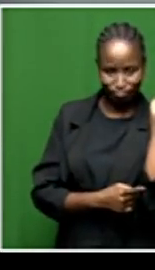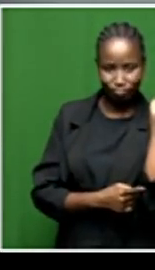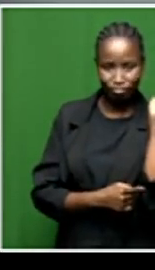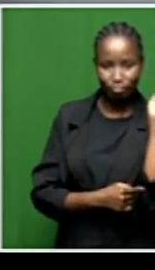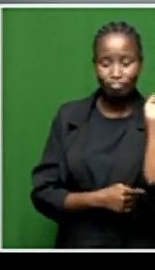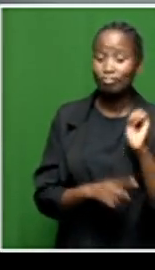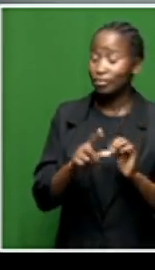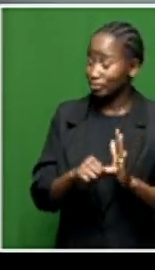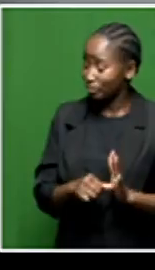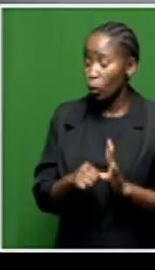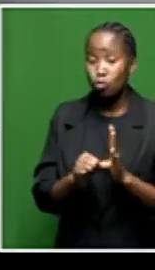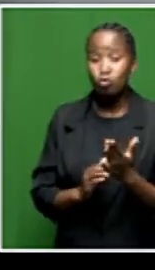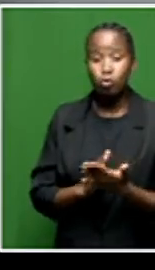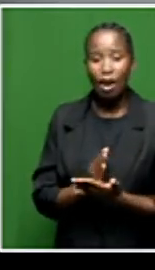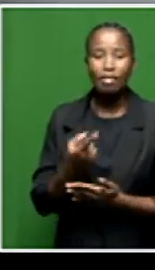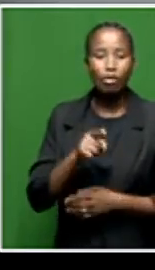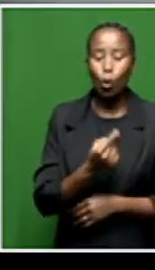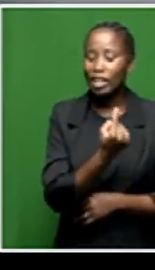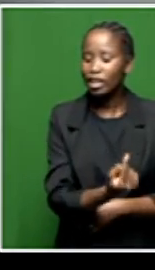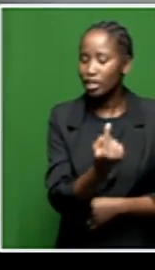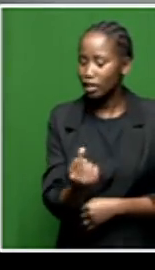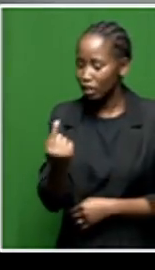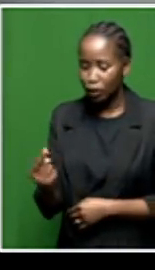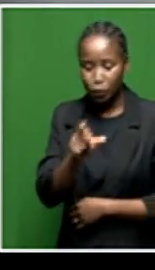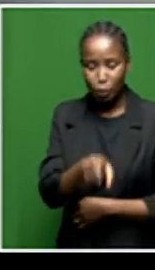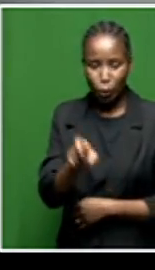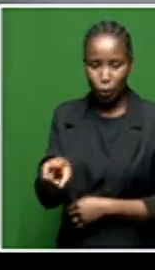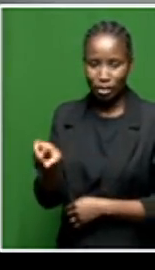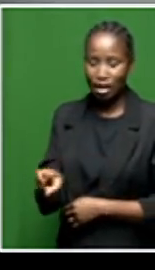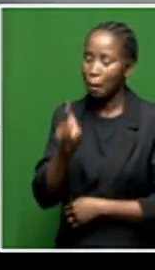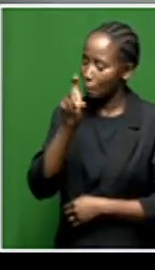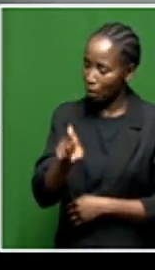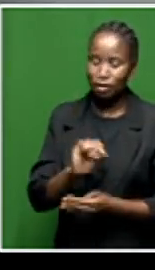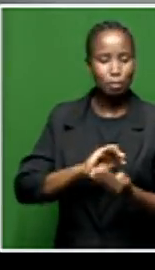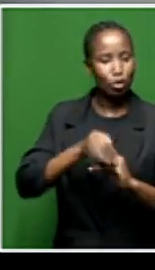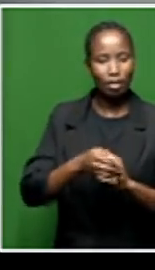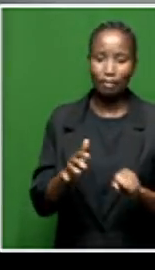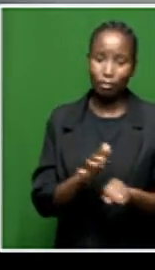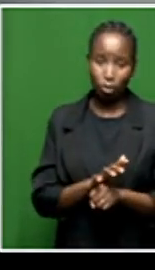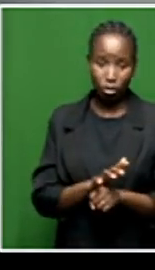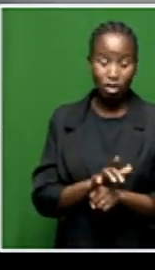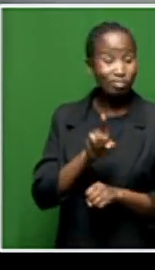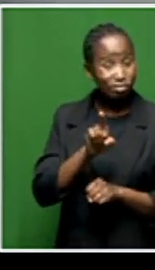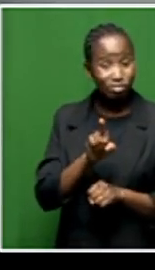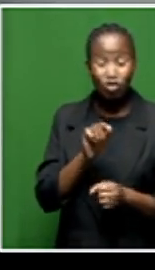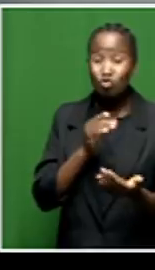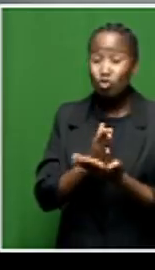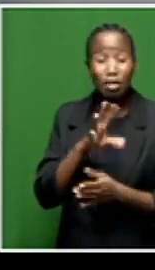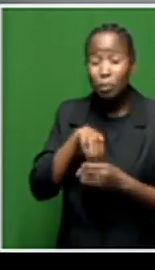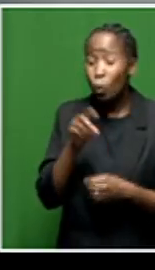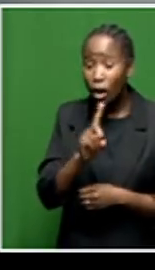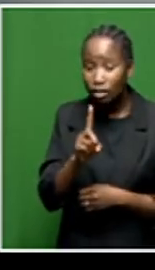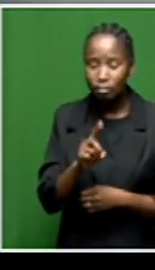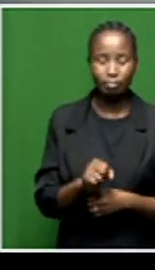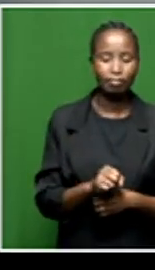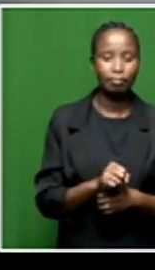right of every individual shall be protected. This includes the rights of the